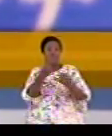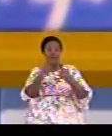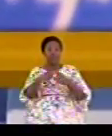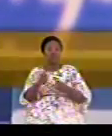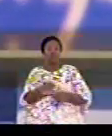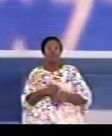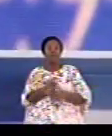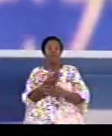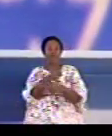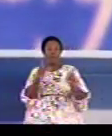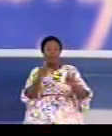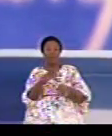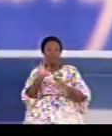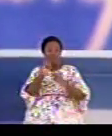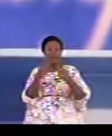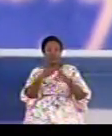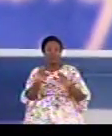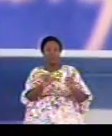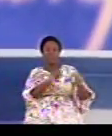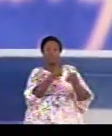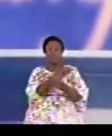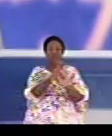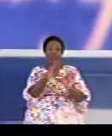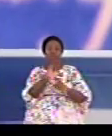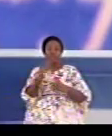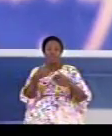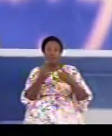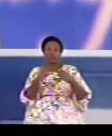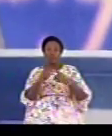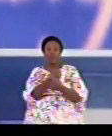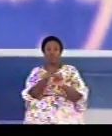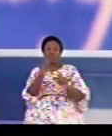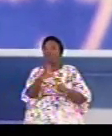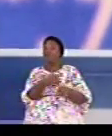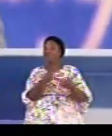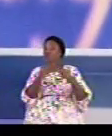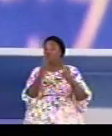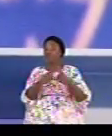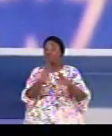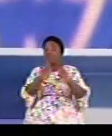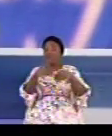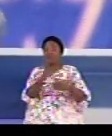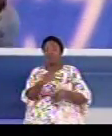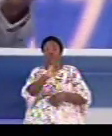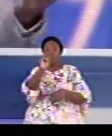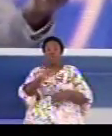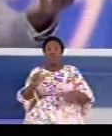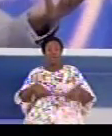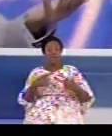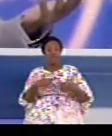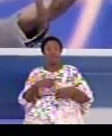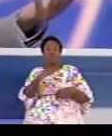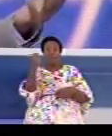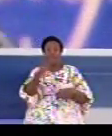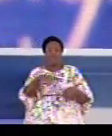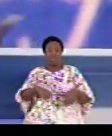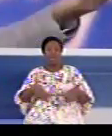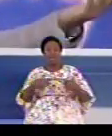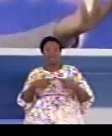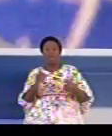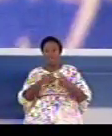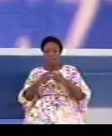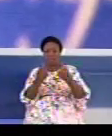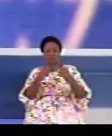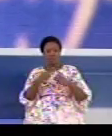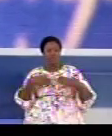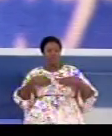free it comes to save you it comes to give you eternal life and it comes to heal you it comes